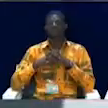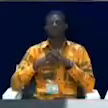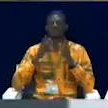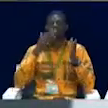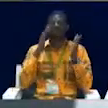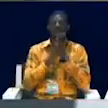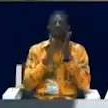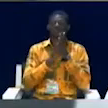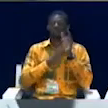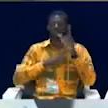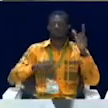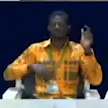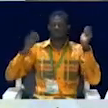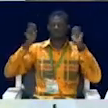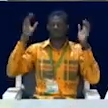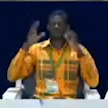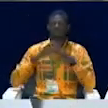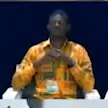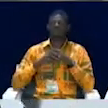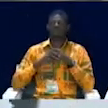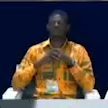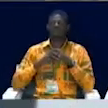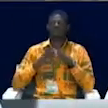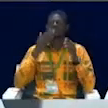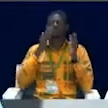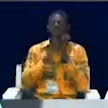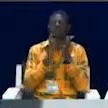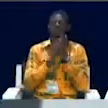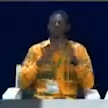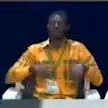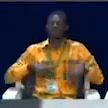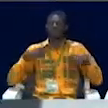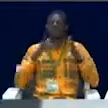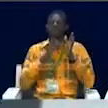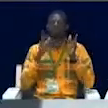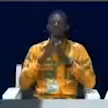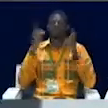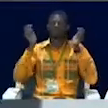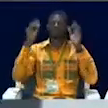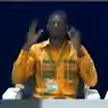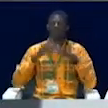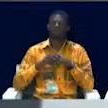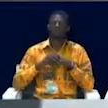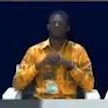Praise the Lord. Praise the living Jesus.